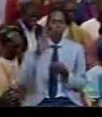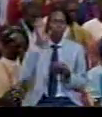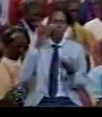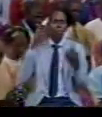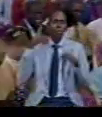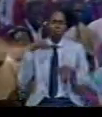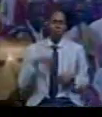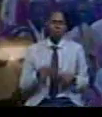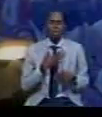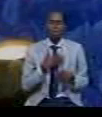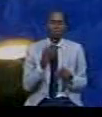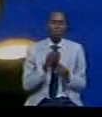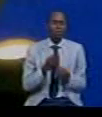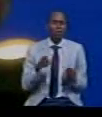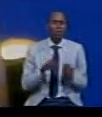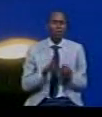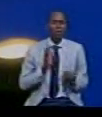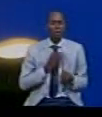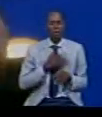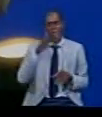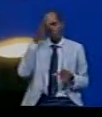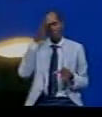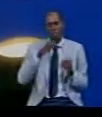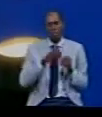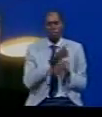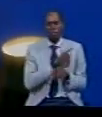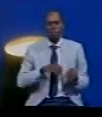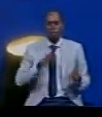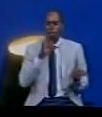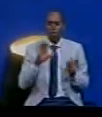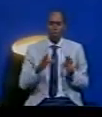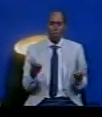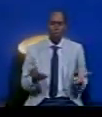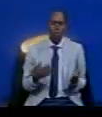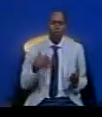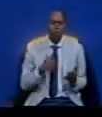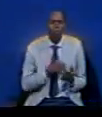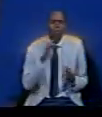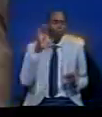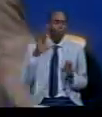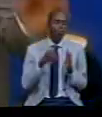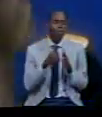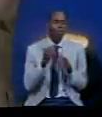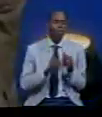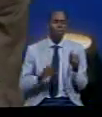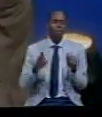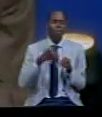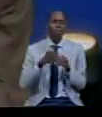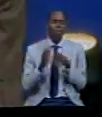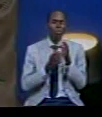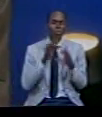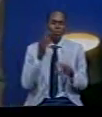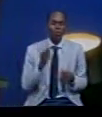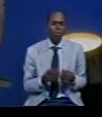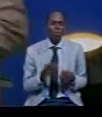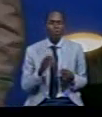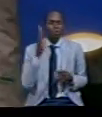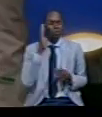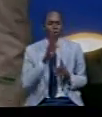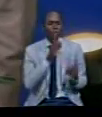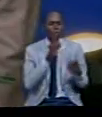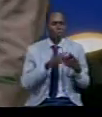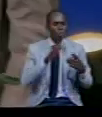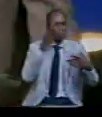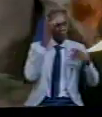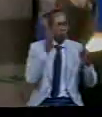And just like as our Father and the Lord is doing it here, we shall do it over there. It speaks to somebody who is sick, the person rises